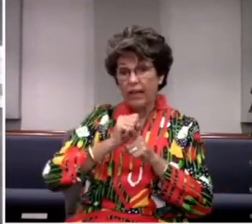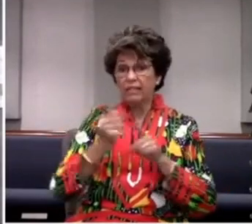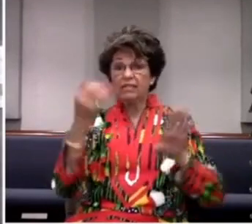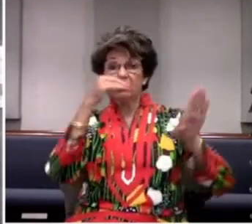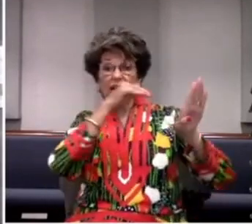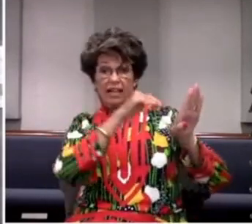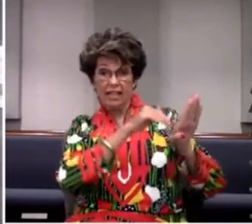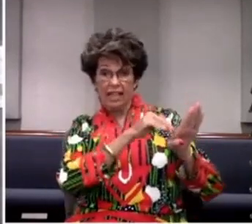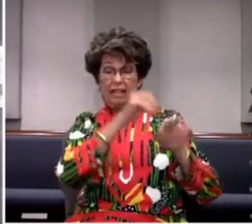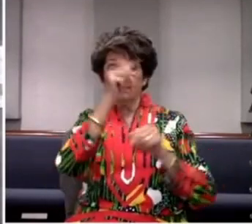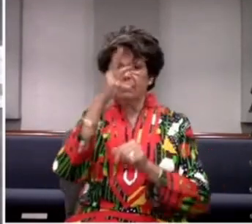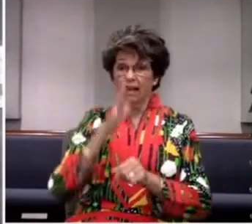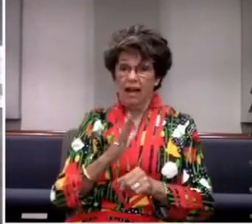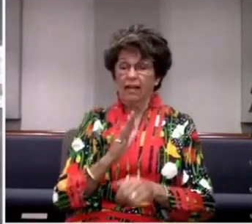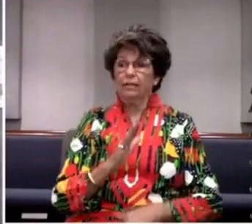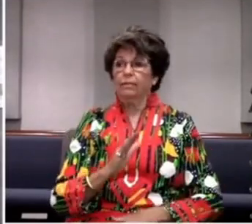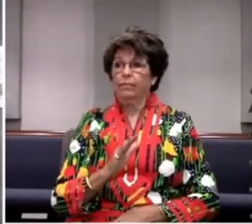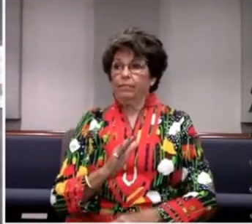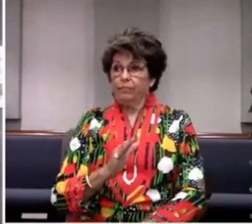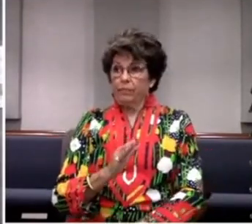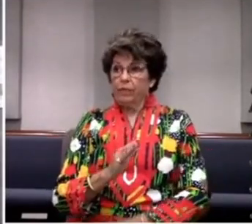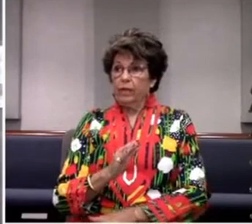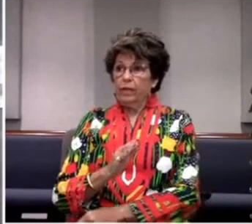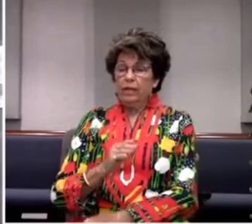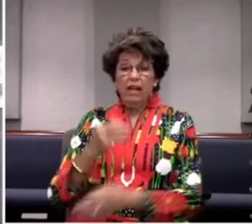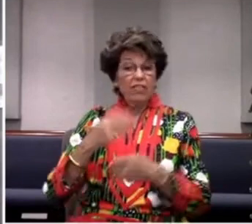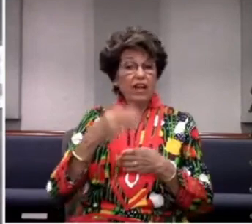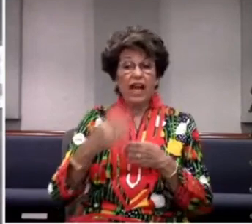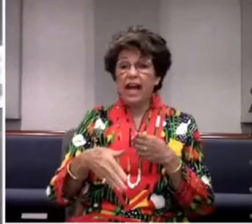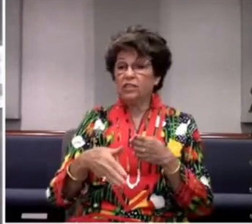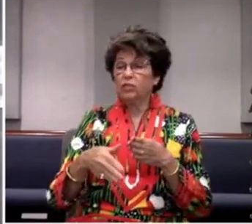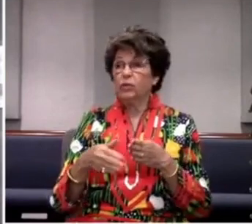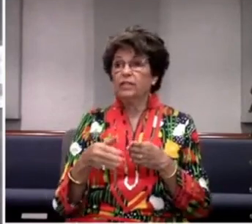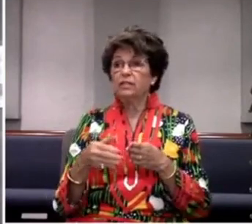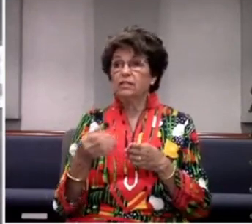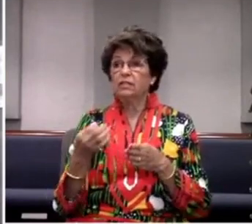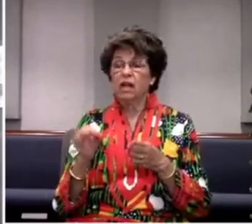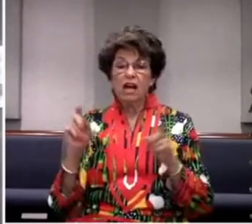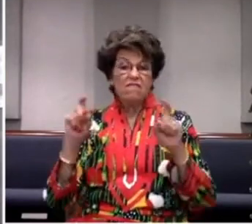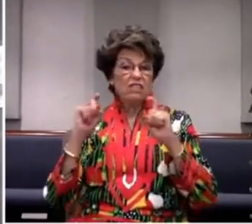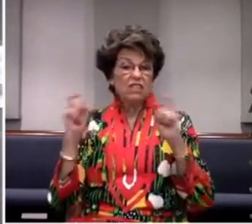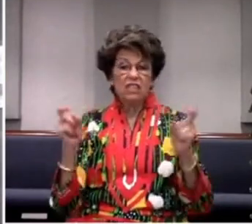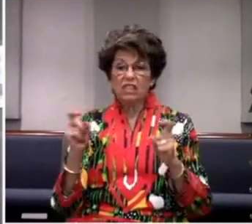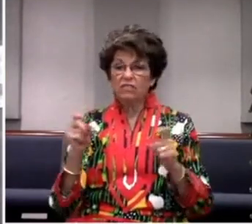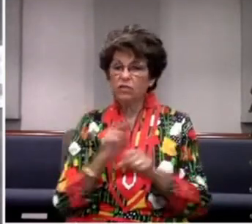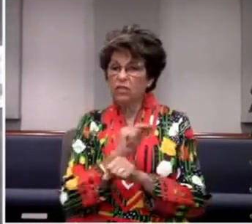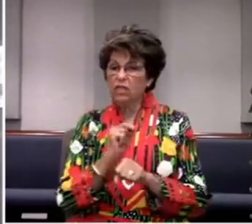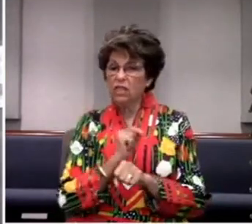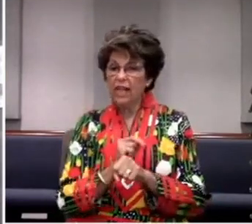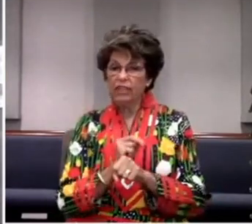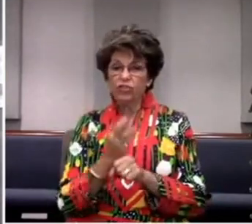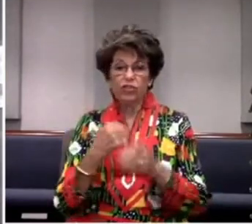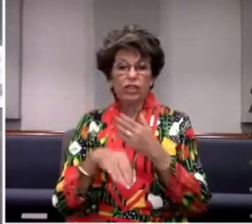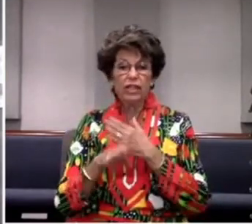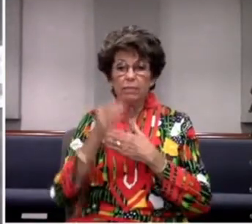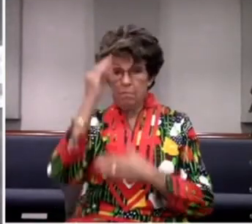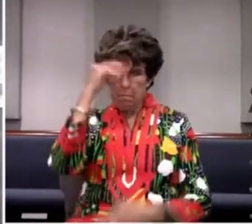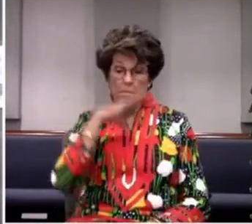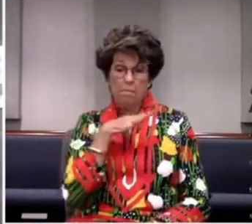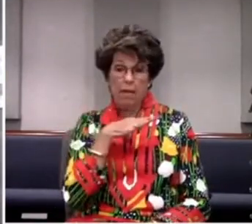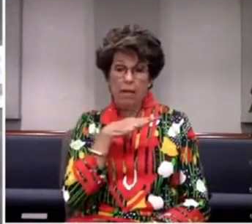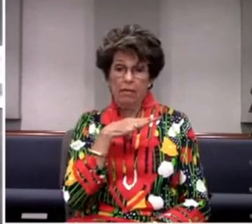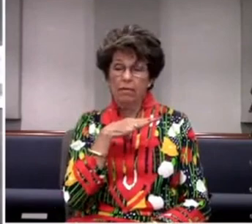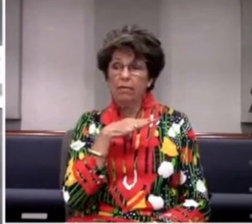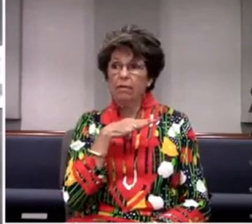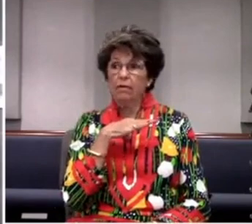God, the consequences of sinful nature in humanity. You turn